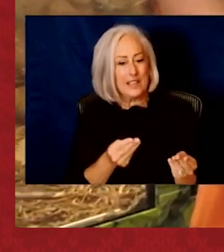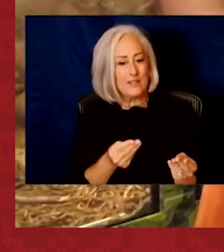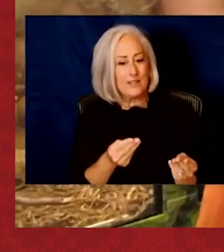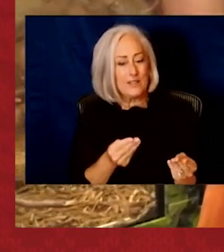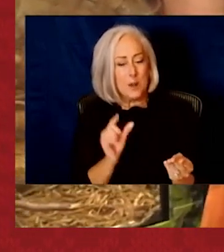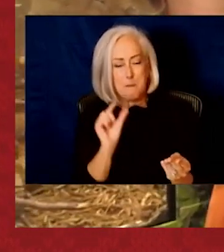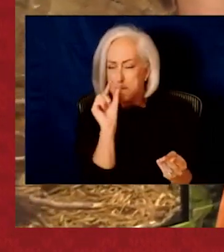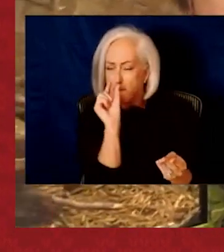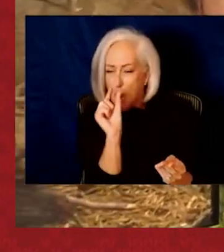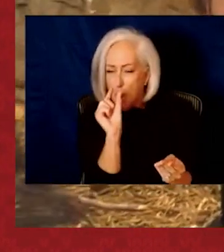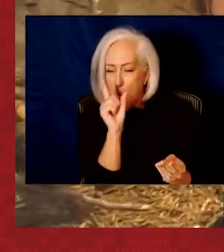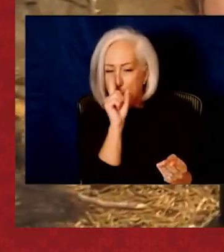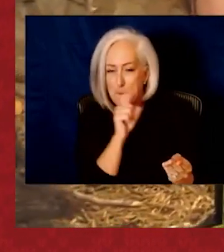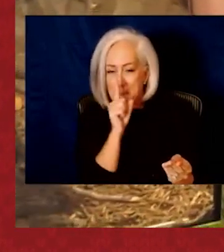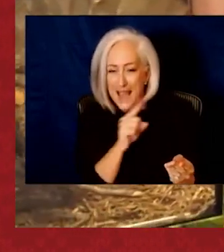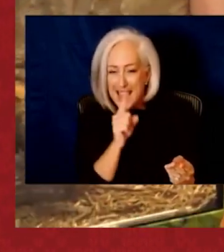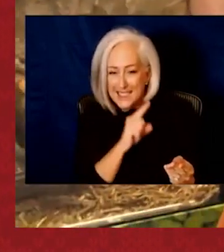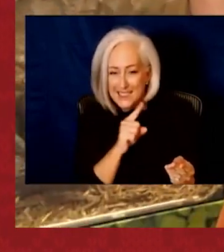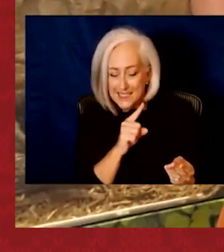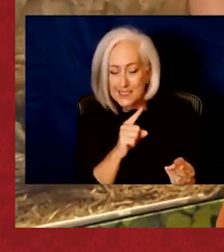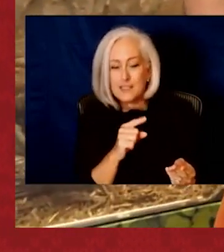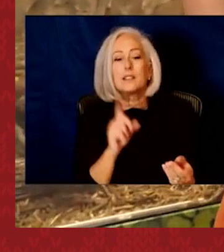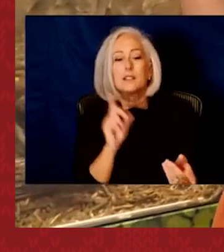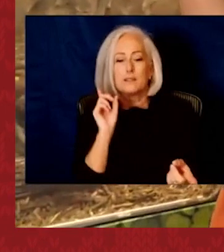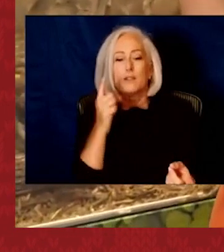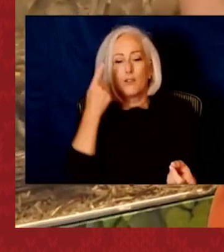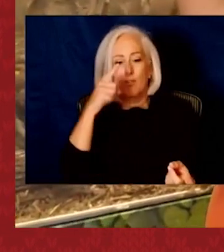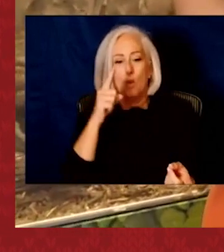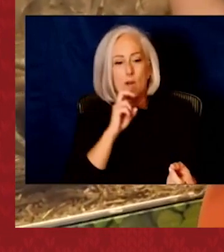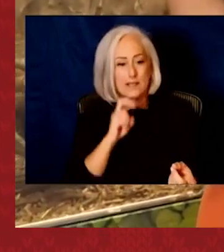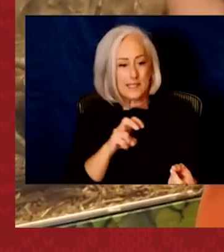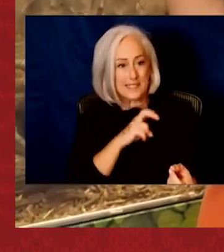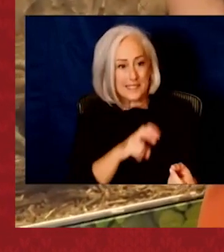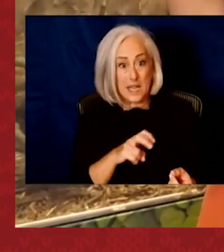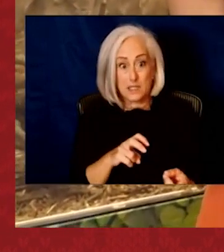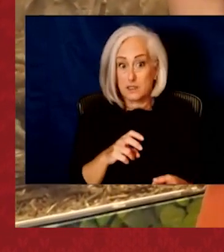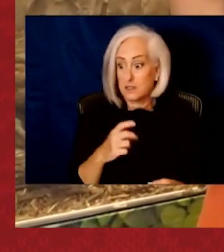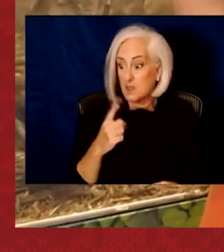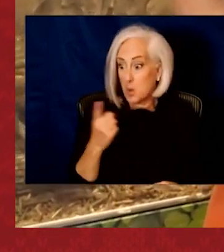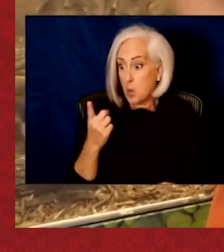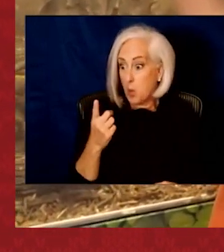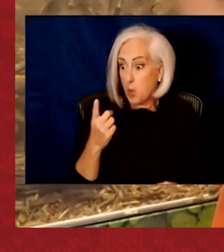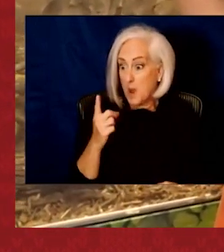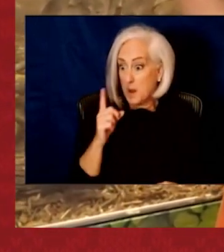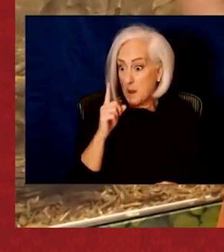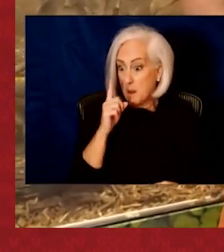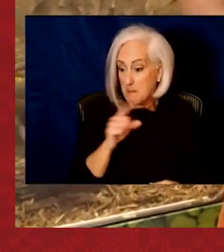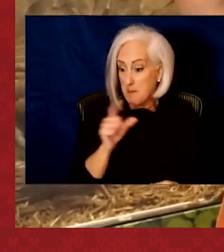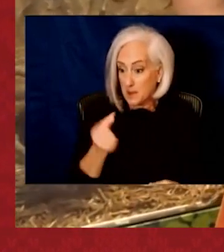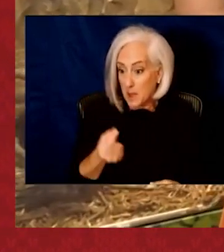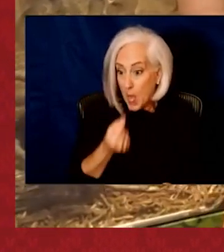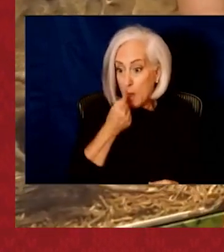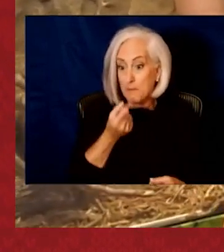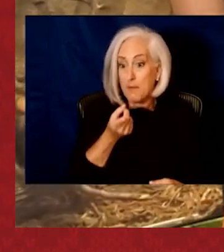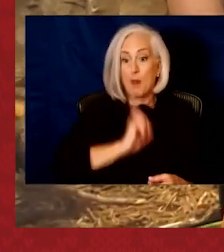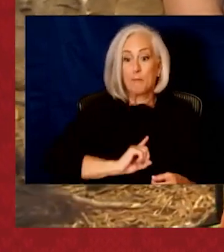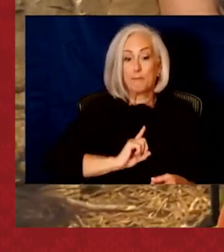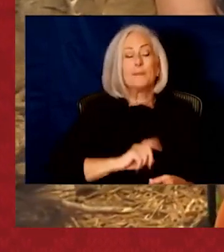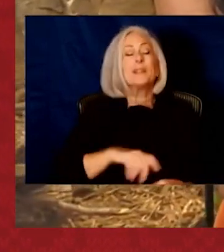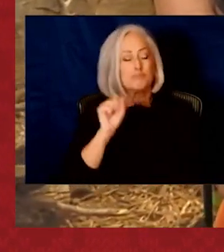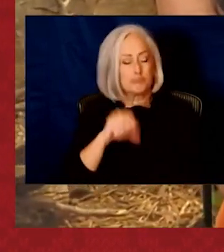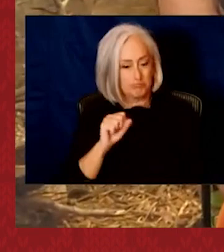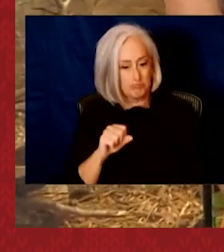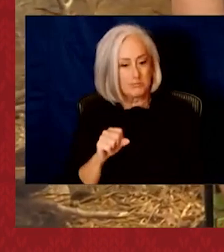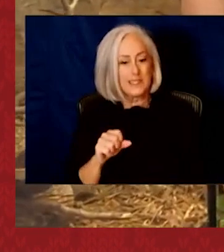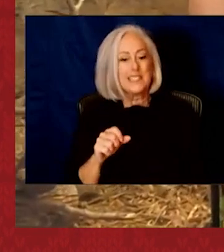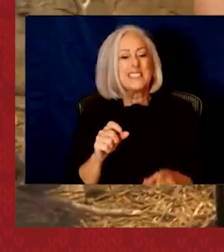our snake collection. Okay. So he could fit a whole mouse in there. Yeah, different sizes for different Okay. snakes. Right. For Louise, it goes up